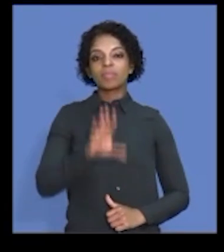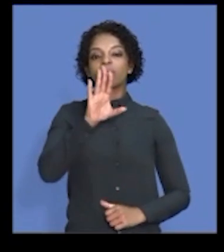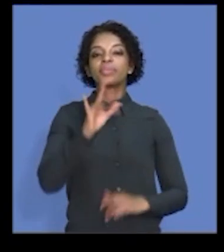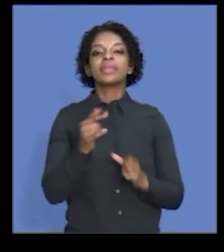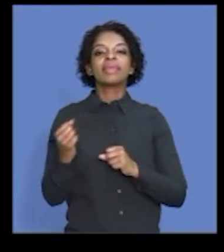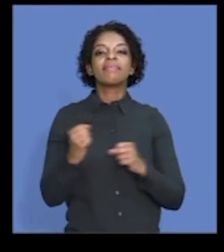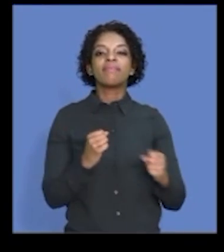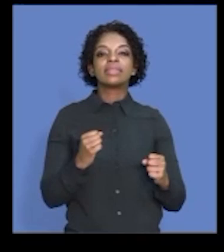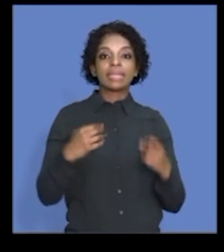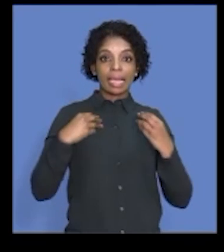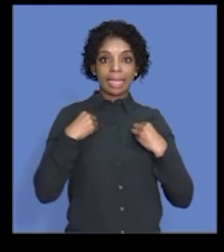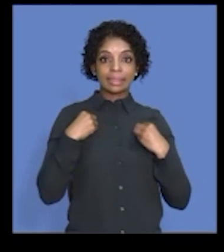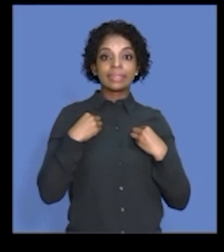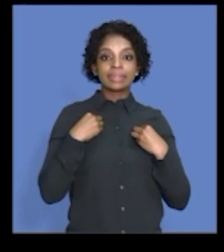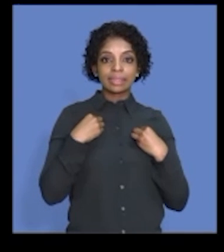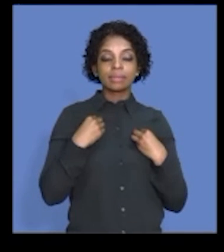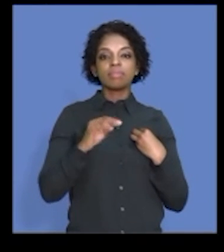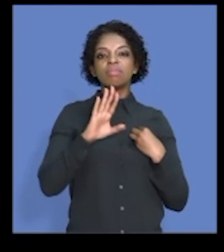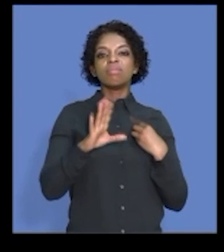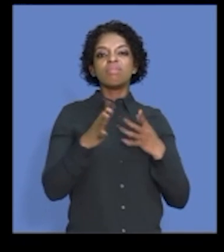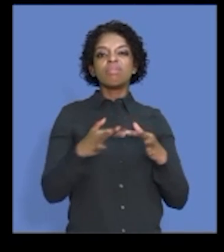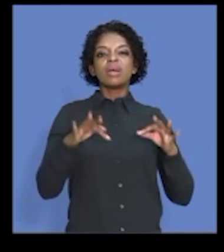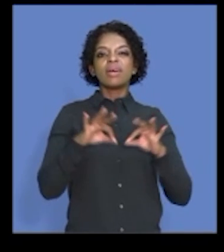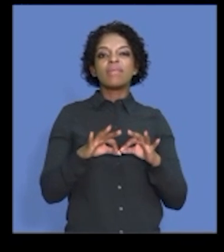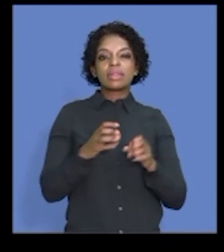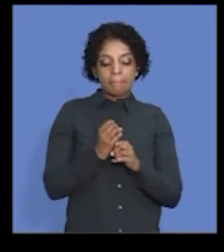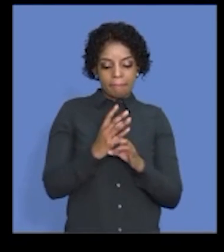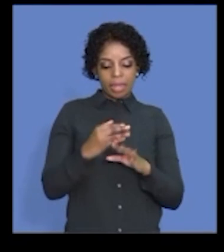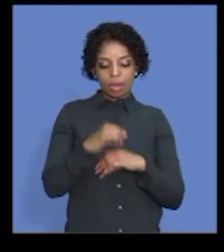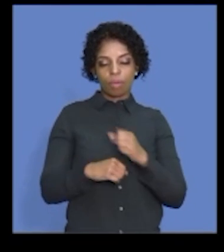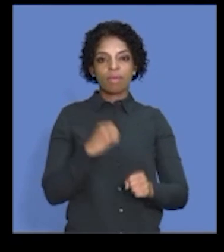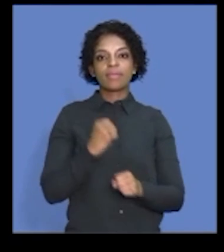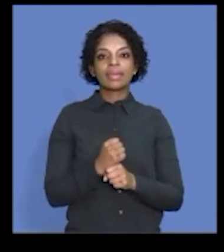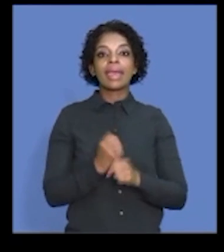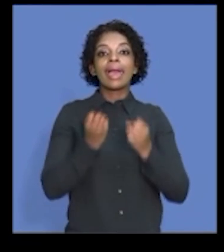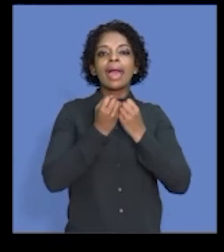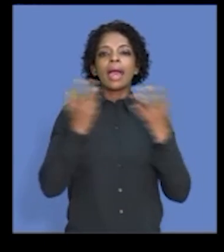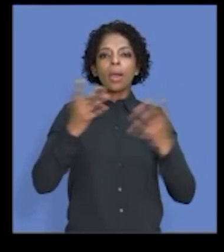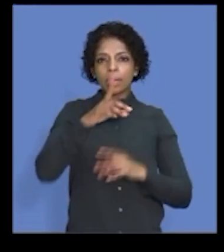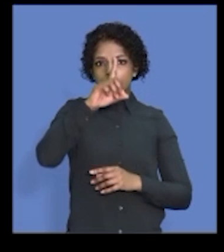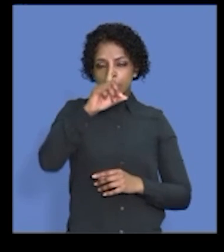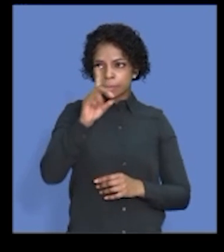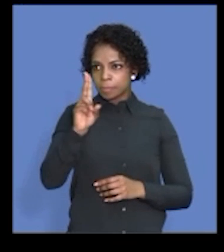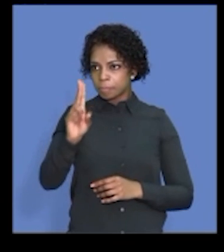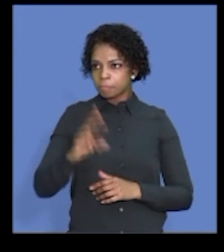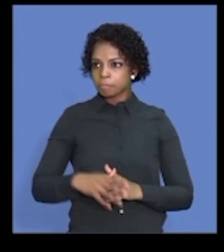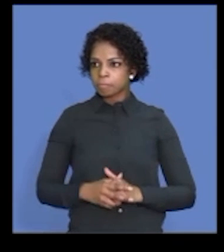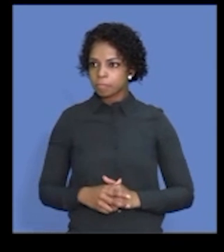assets, your carrying value, right, at the beginning of the year was, let's check, it